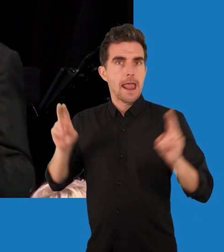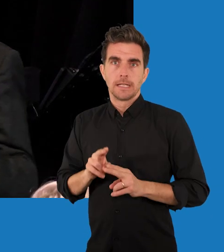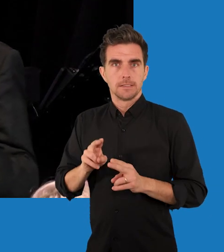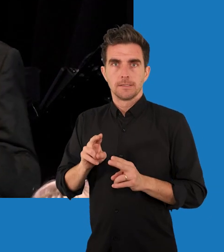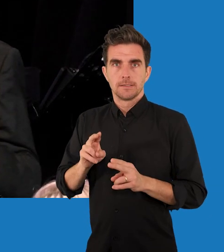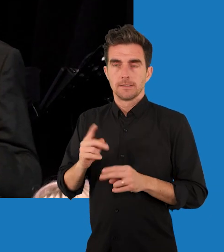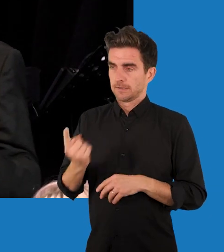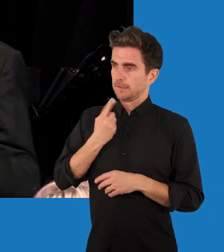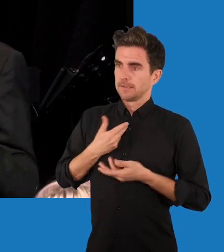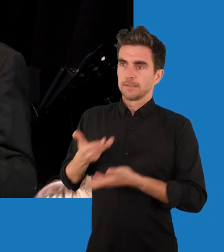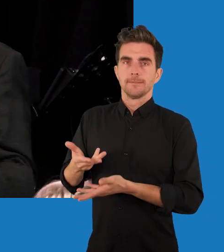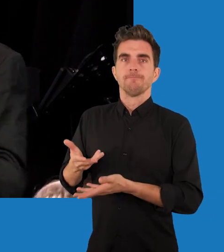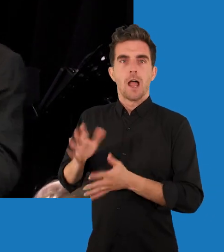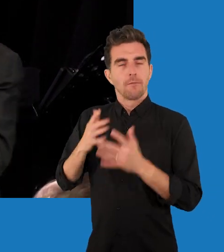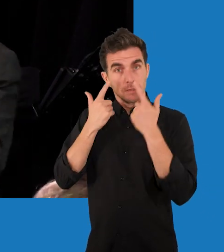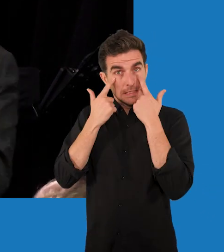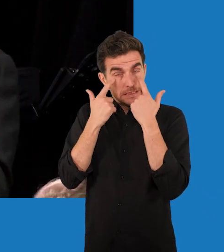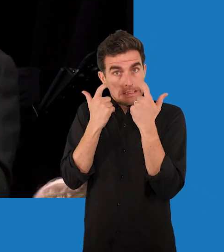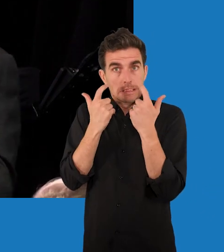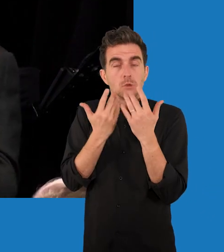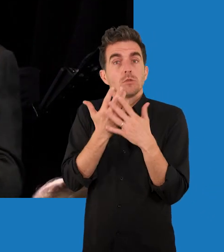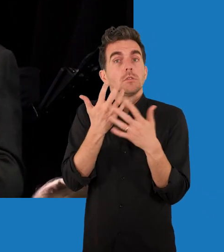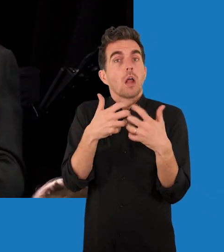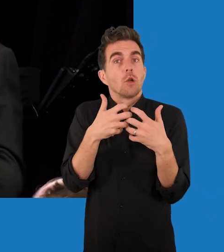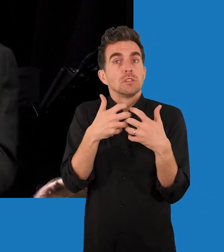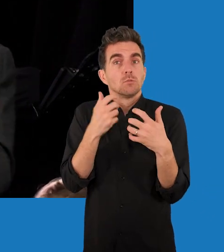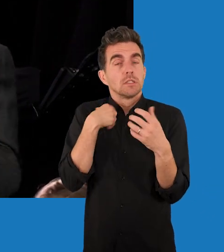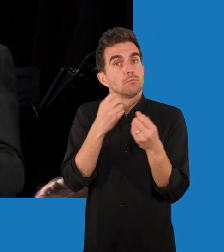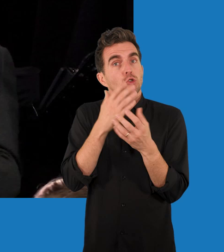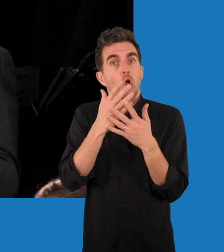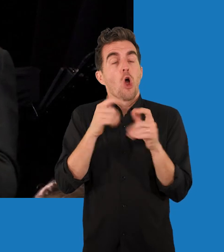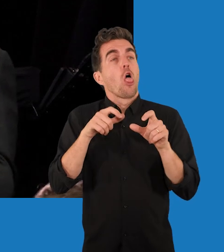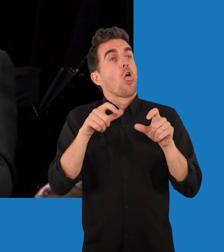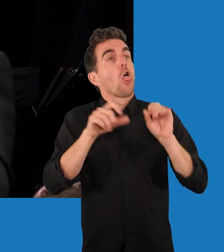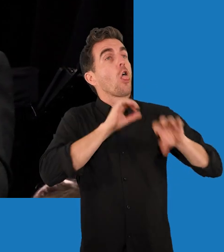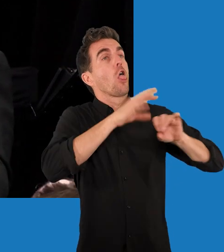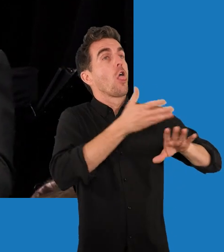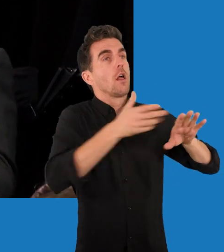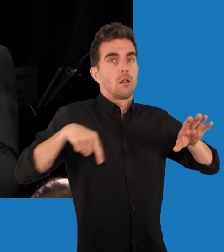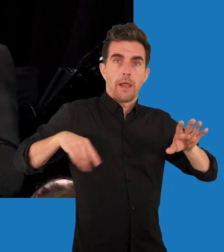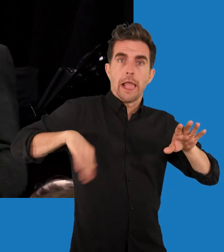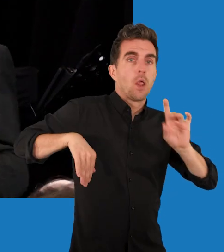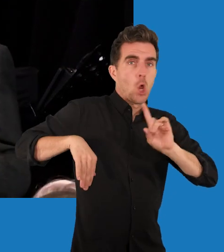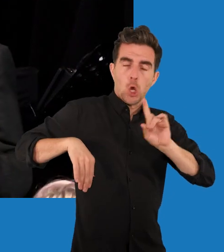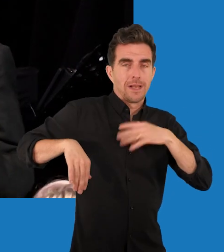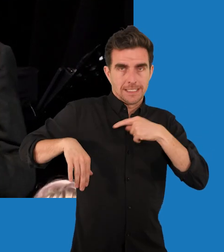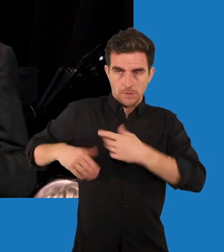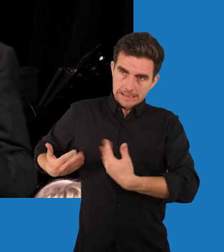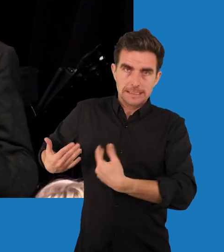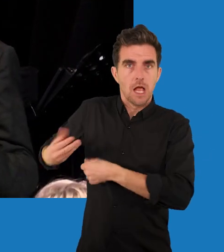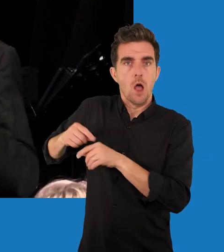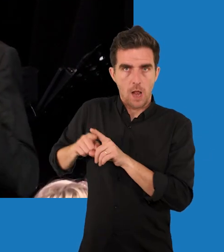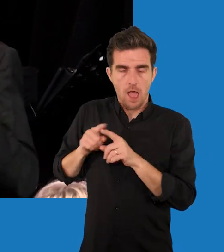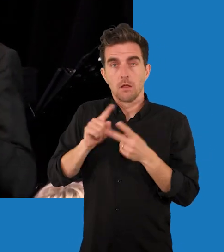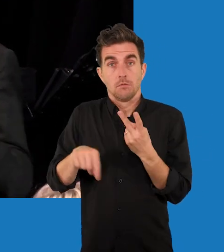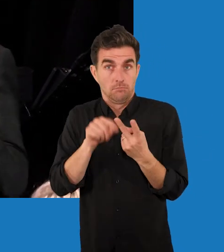really careful attention to this to make sure that even though we do bring in new technology, we don't increase healthcare disparities. And the second thing we're paying attention